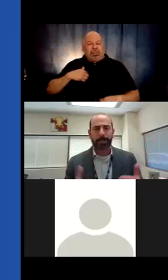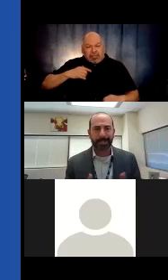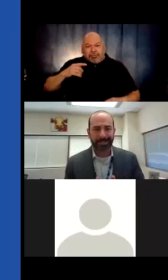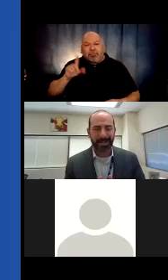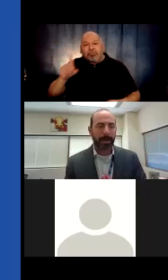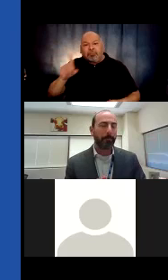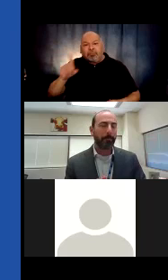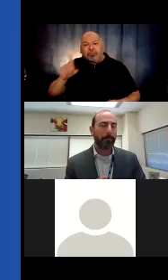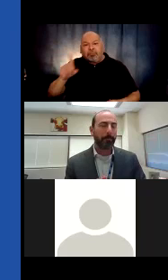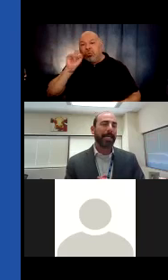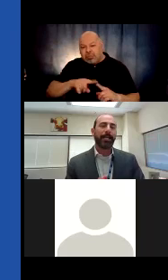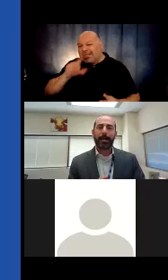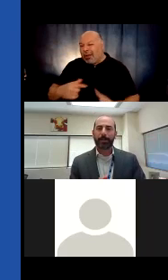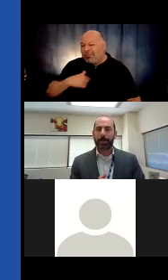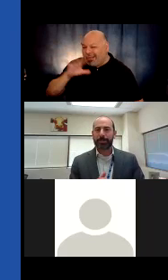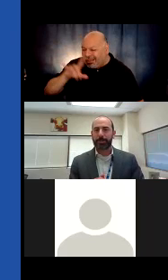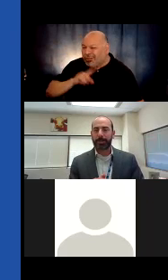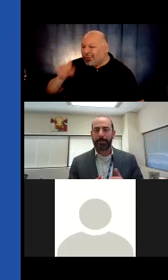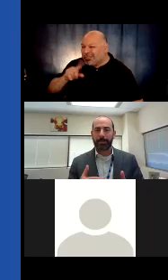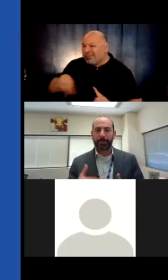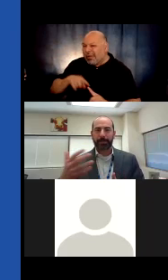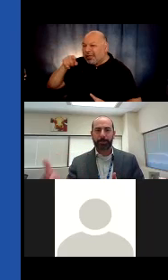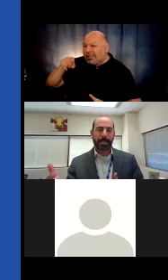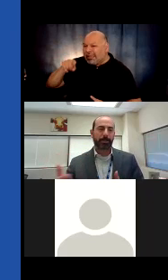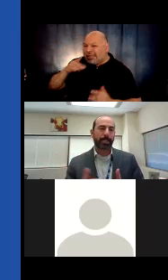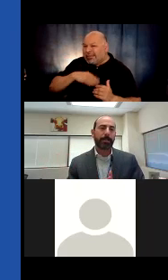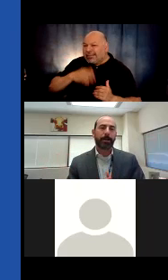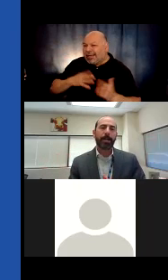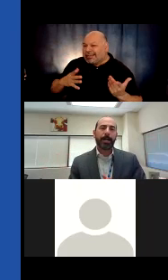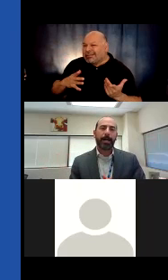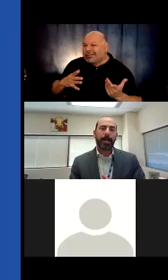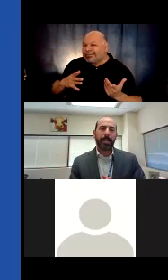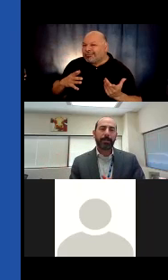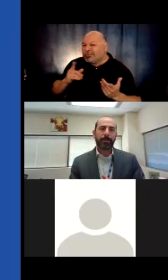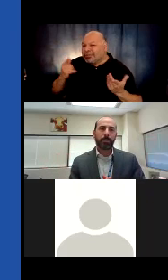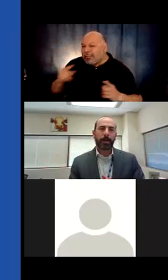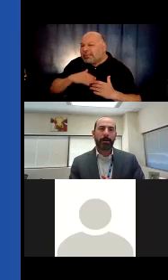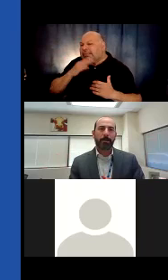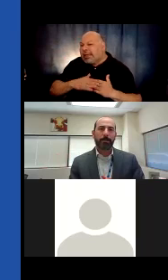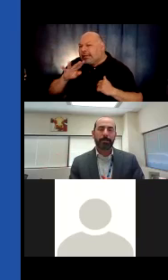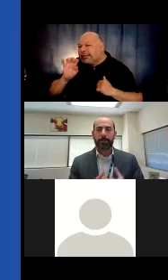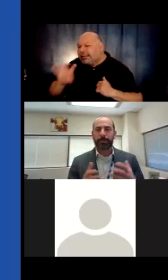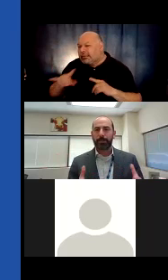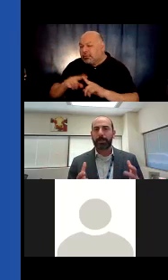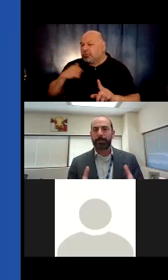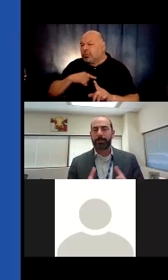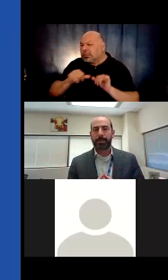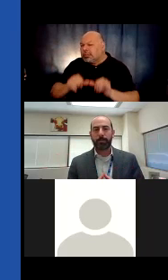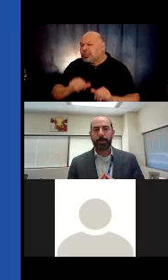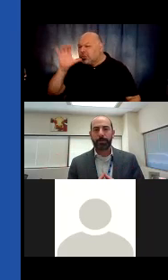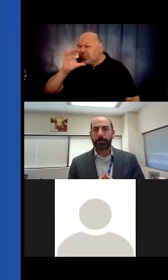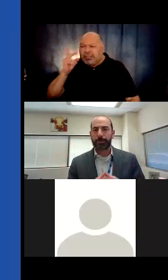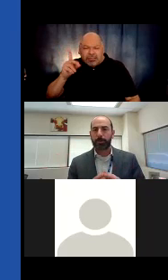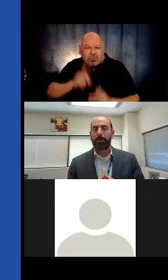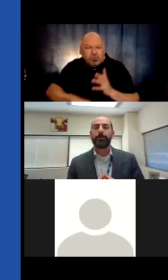your question isn't about me. Your question is really about the next trajectory here. And, we are continuing to look and to see